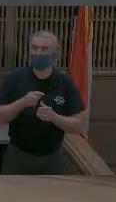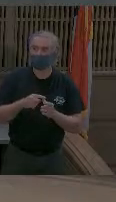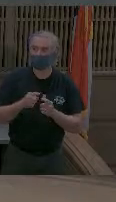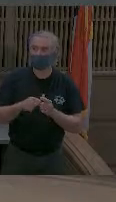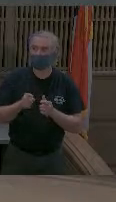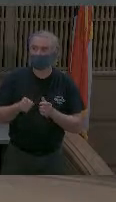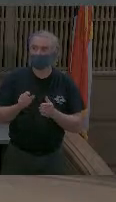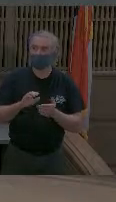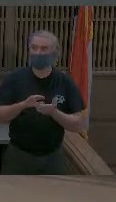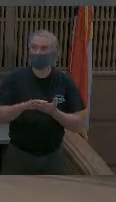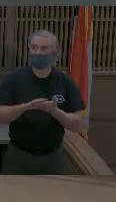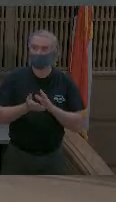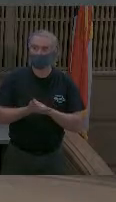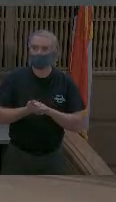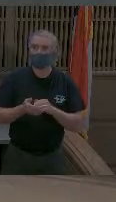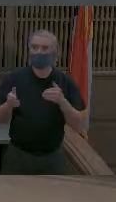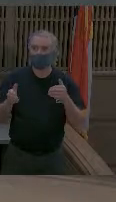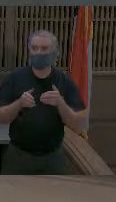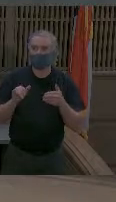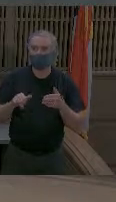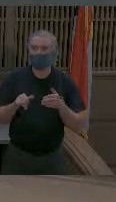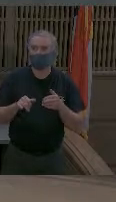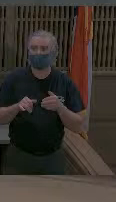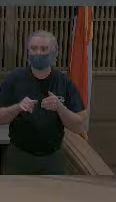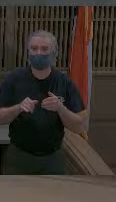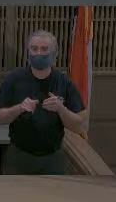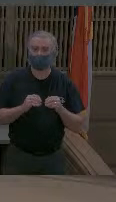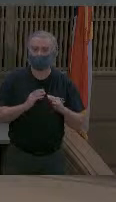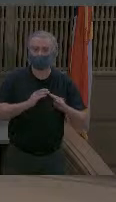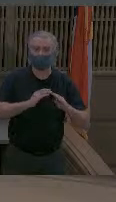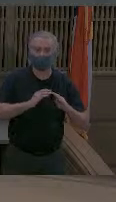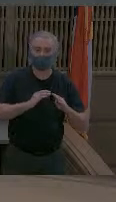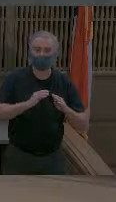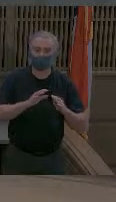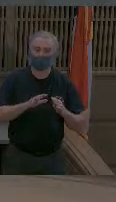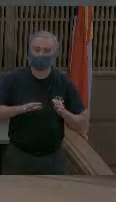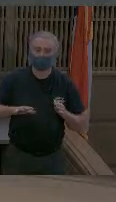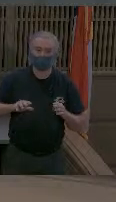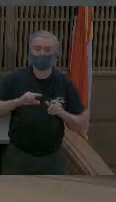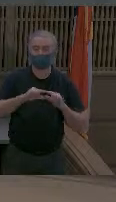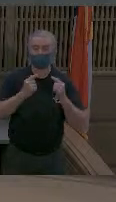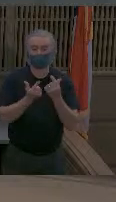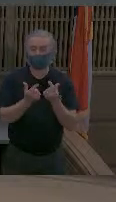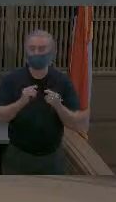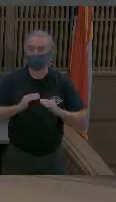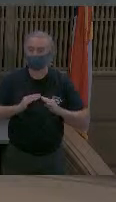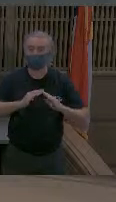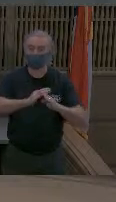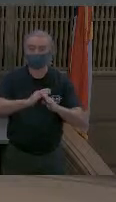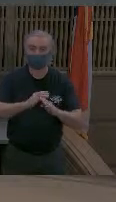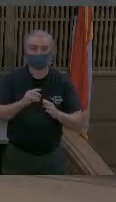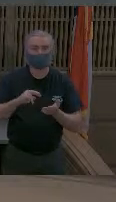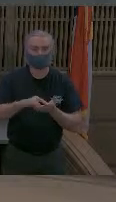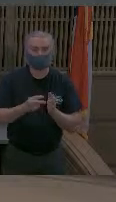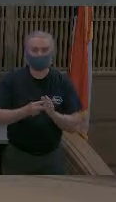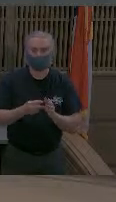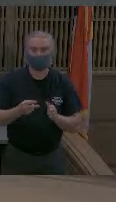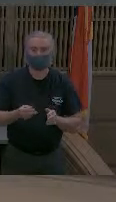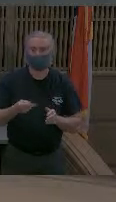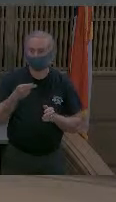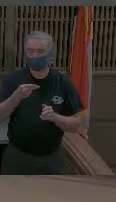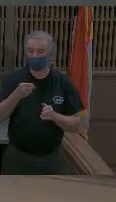and closer to herd immunity. We haven't talked about that in a while, so just to review, what we're talking about is a